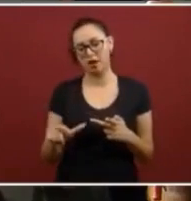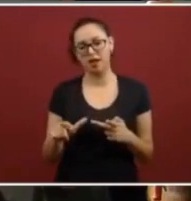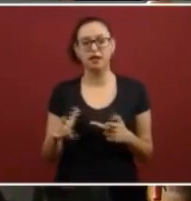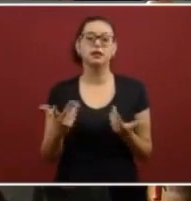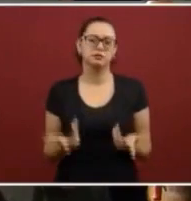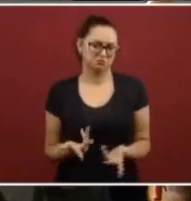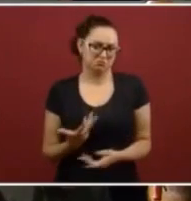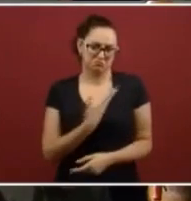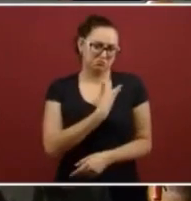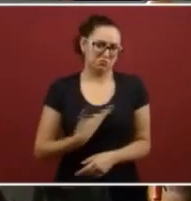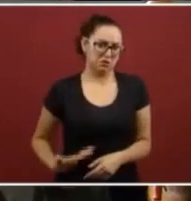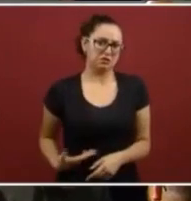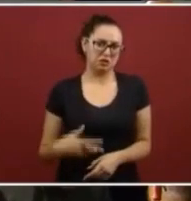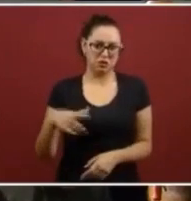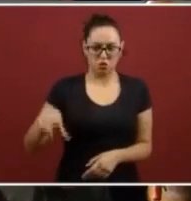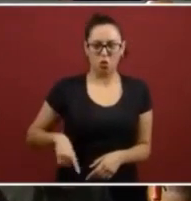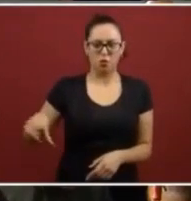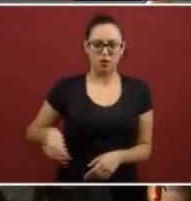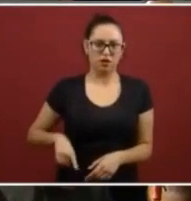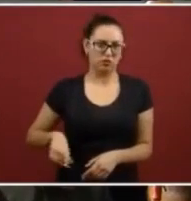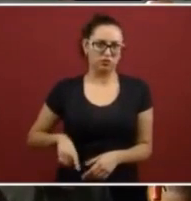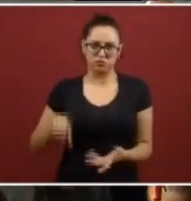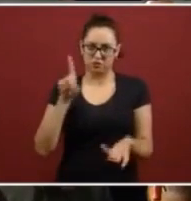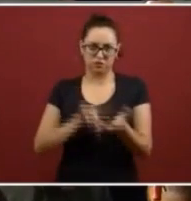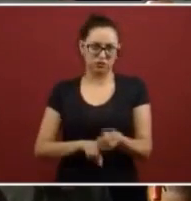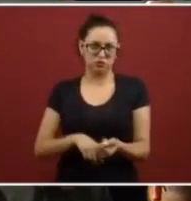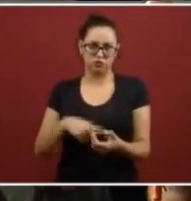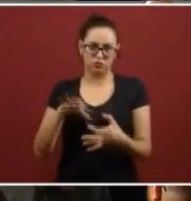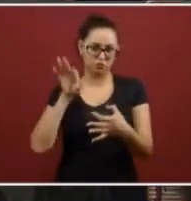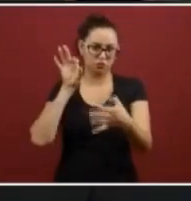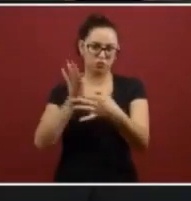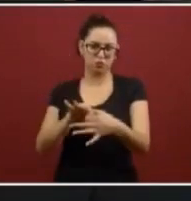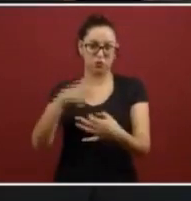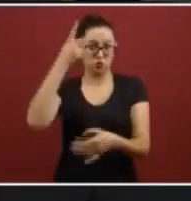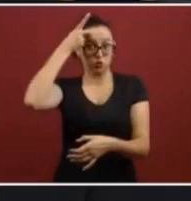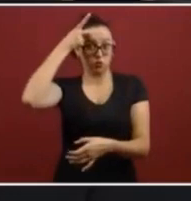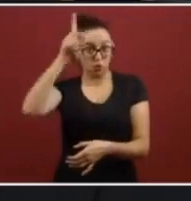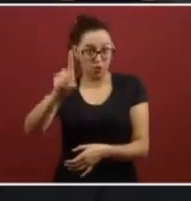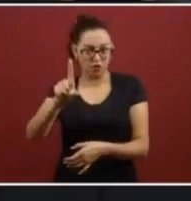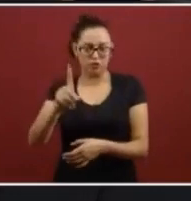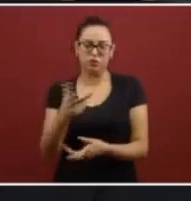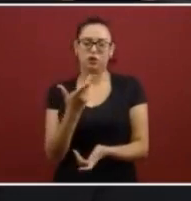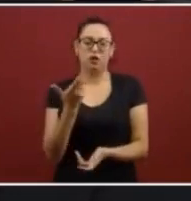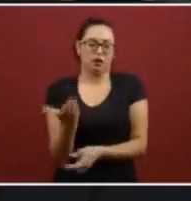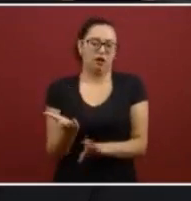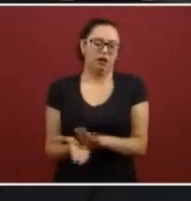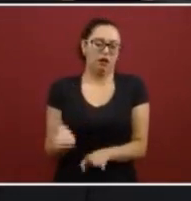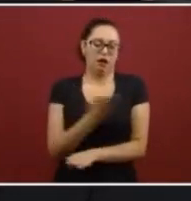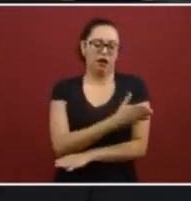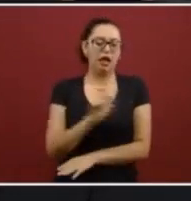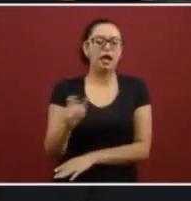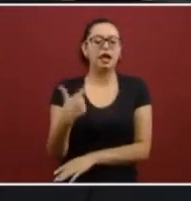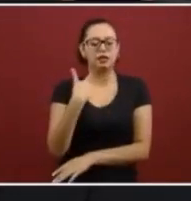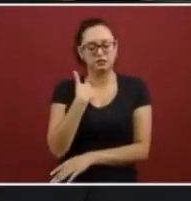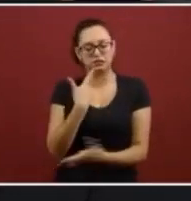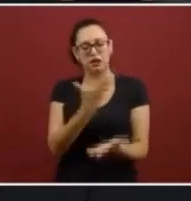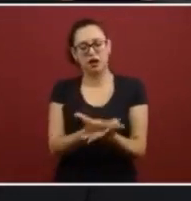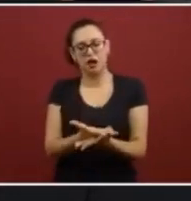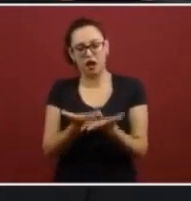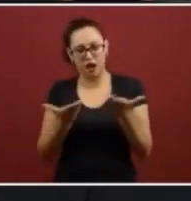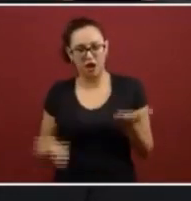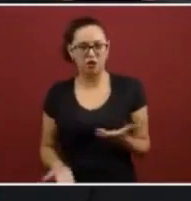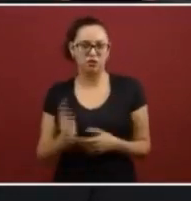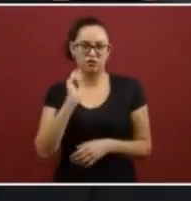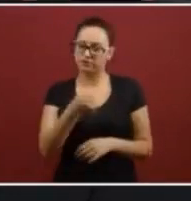tiene actualmente, pero que ya van a ser but they're getting them igual, back. van a tener un destino, So now- que es la sociedad, que es Now las they're going comunidades back